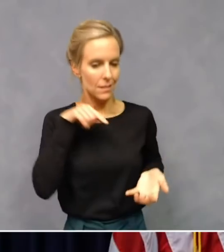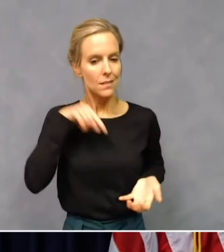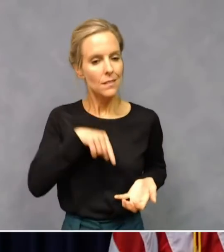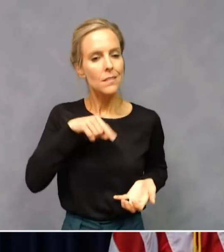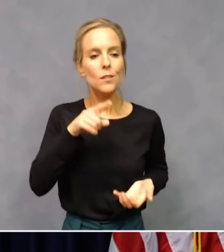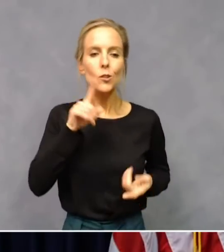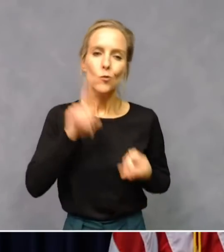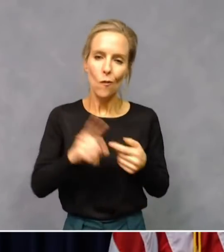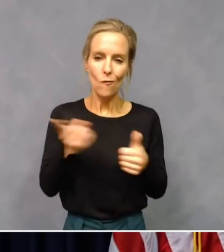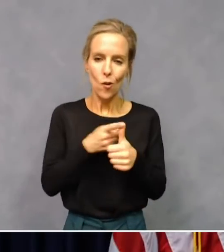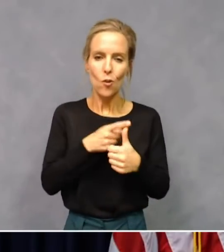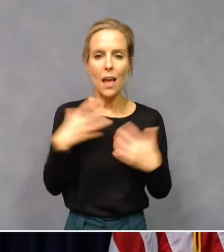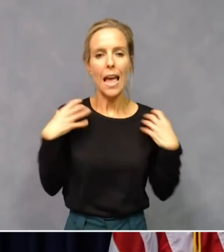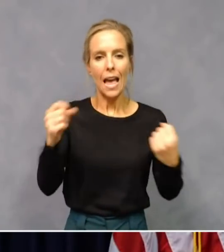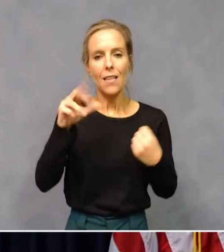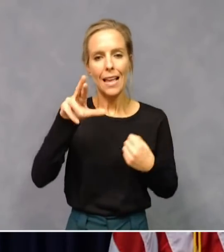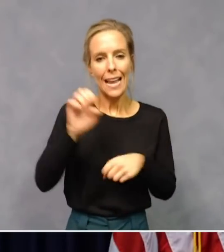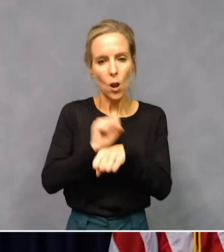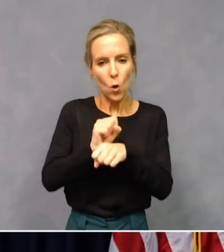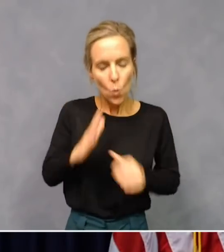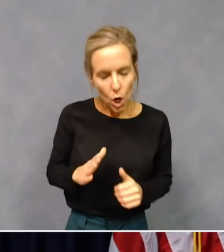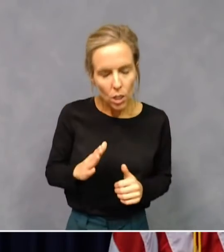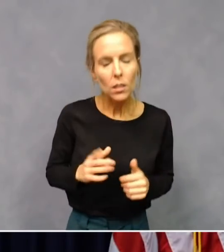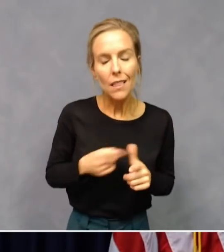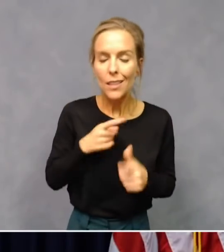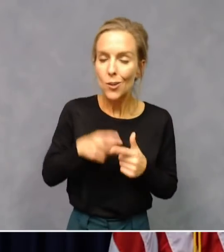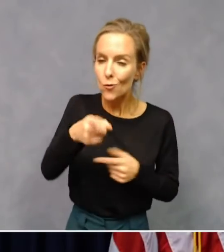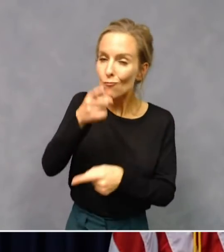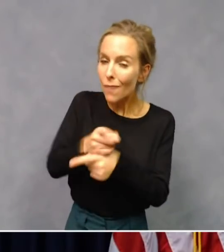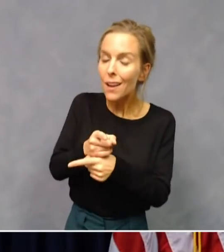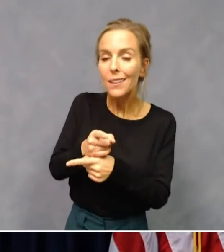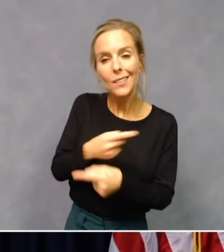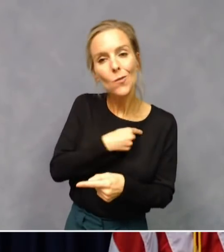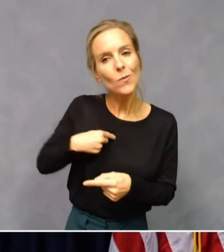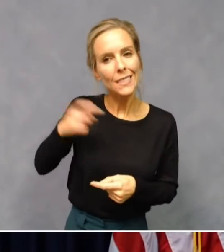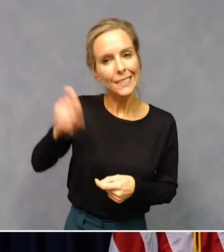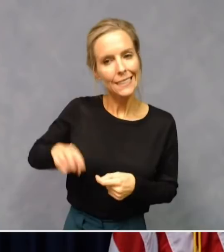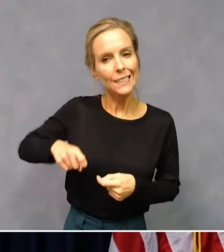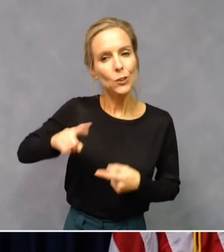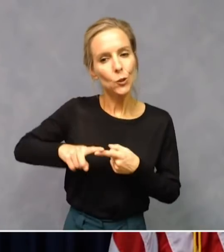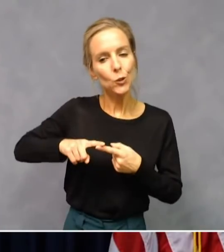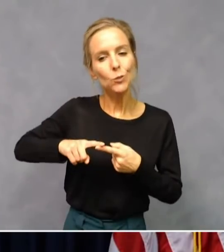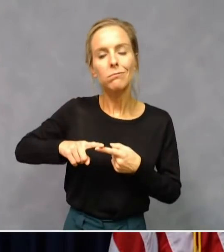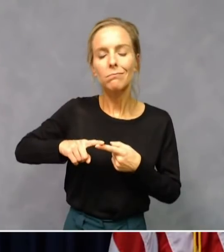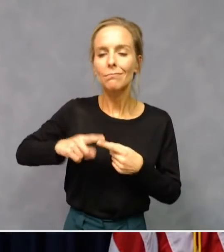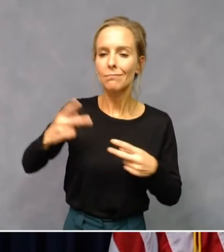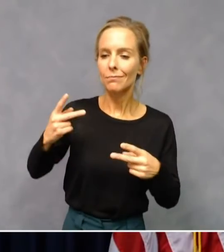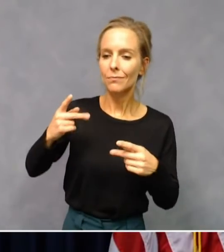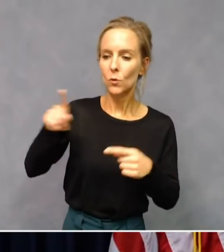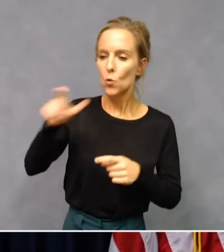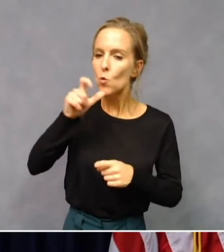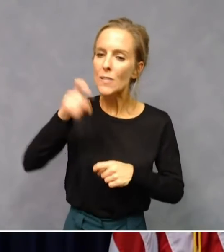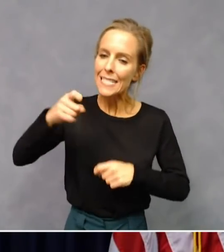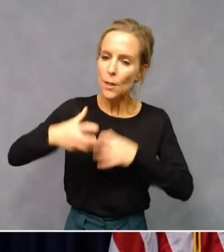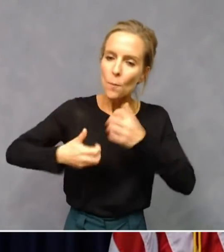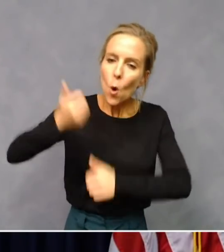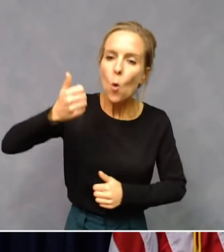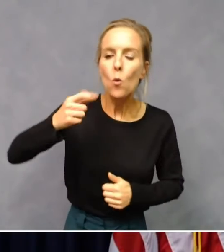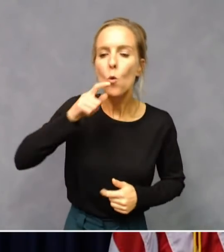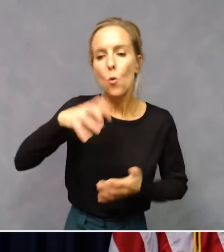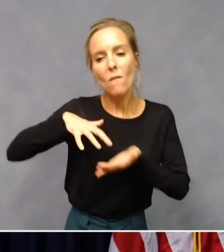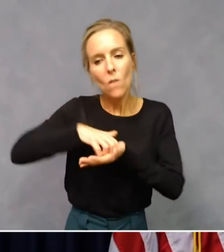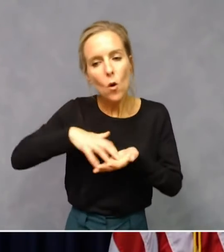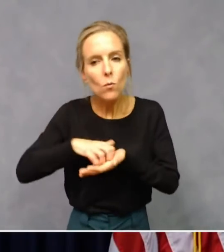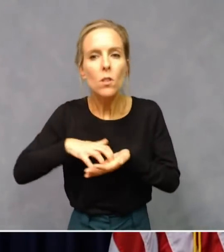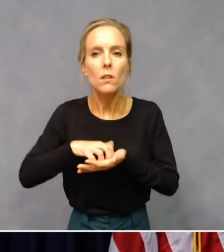healthcare workers. And then you're right, we need to get them to those that need them the most, that are the most vulnerable. And we're going to make sure that